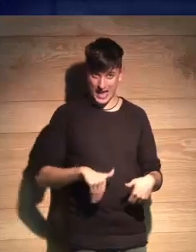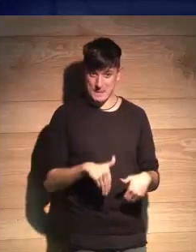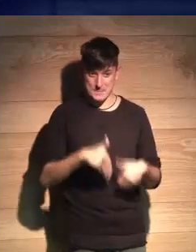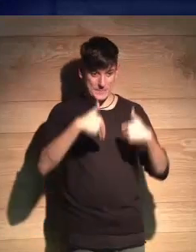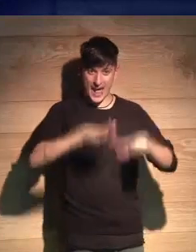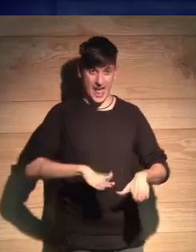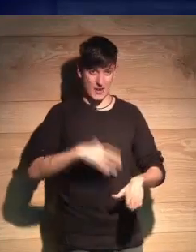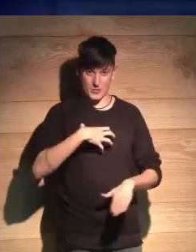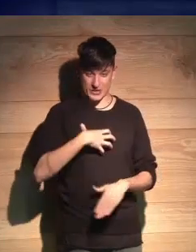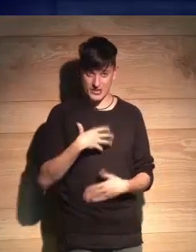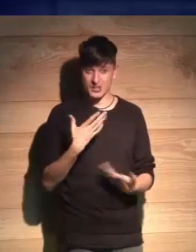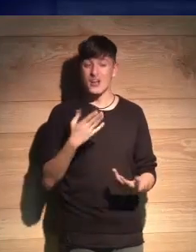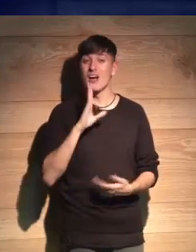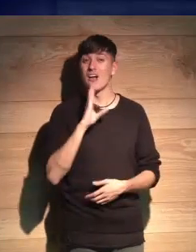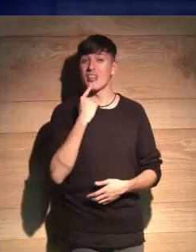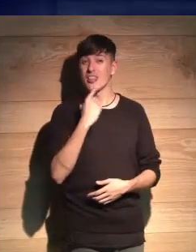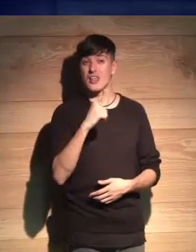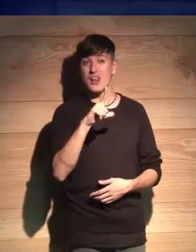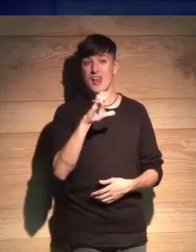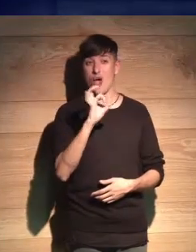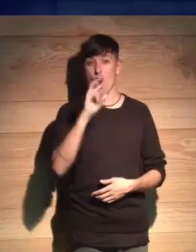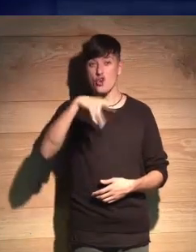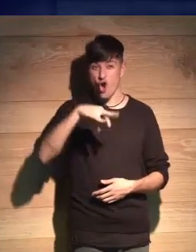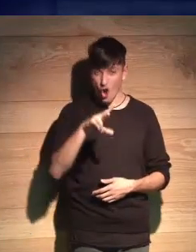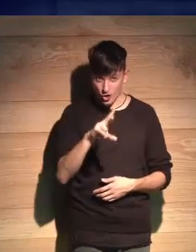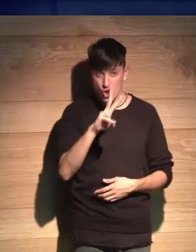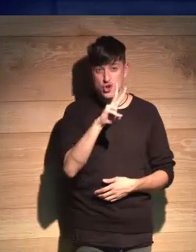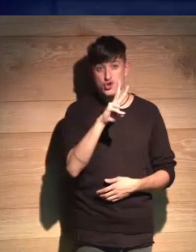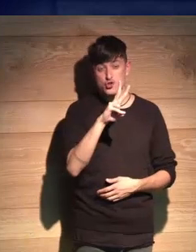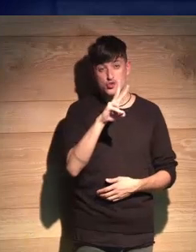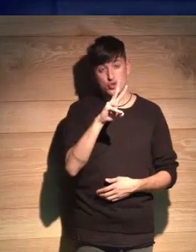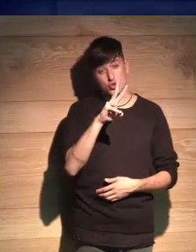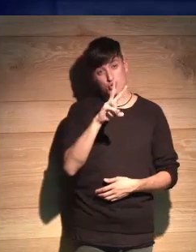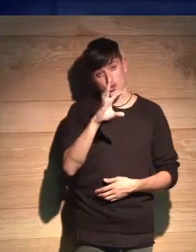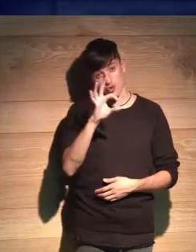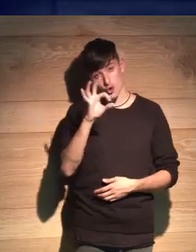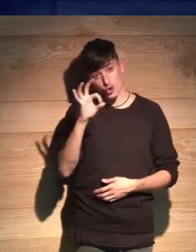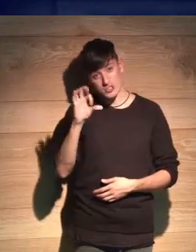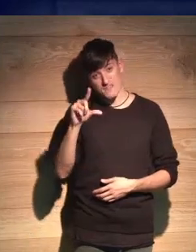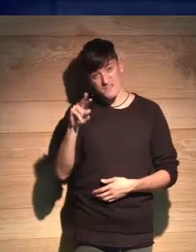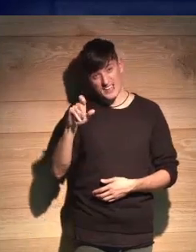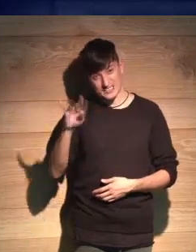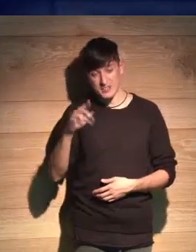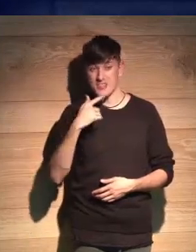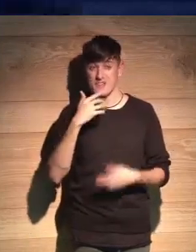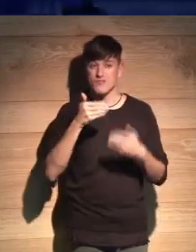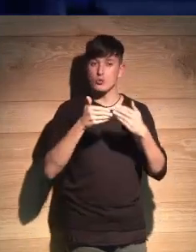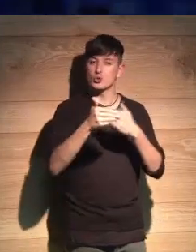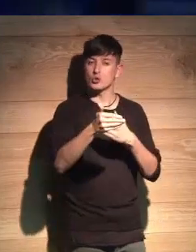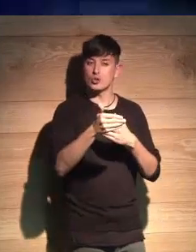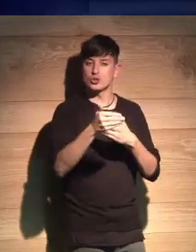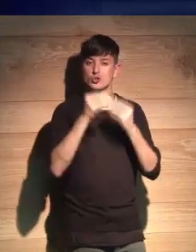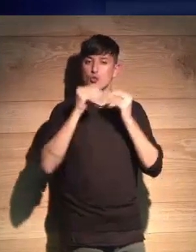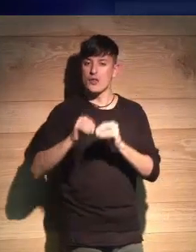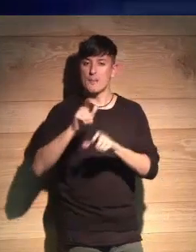the object of aggression. But change is unstoppable. And as Eleanor Roosevelt used to say, the future is